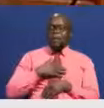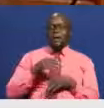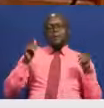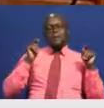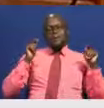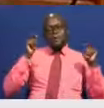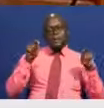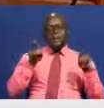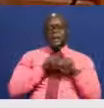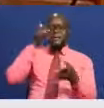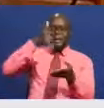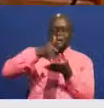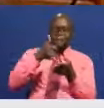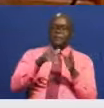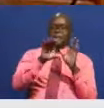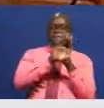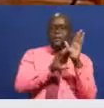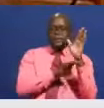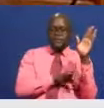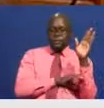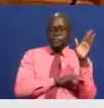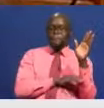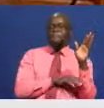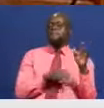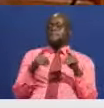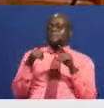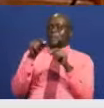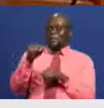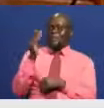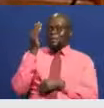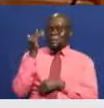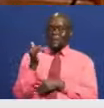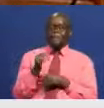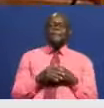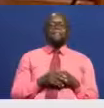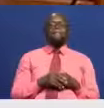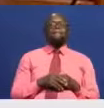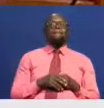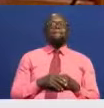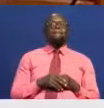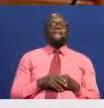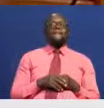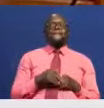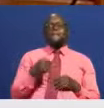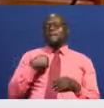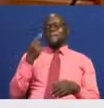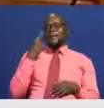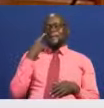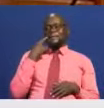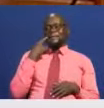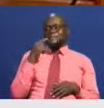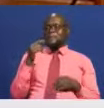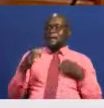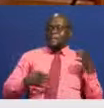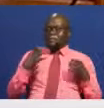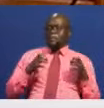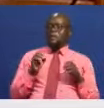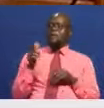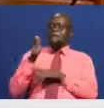as enshrined in the Constitution. I say this because I watched a very emotional